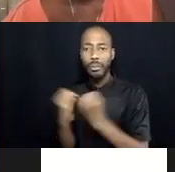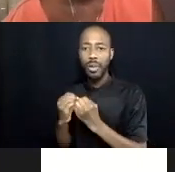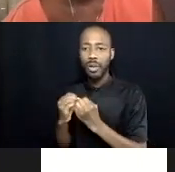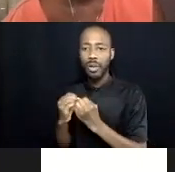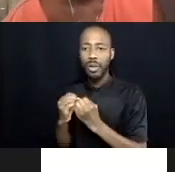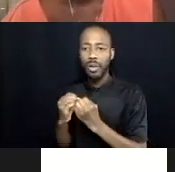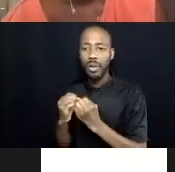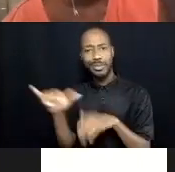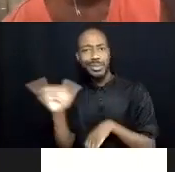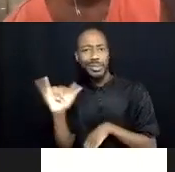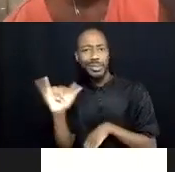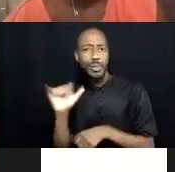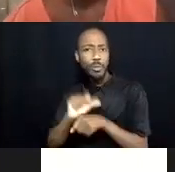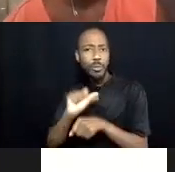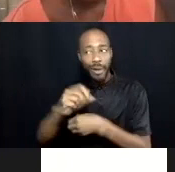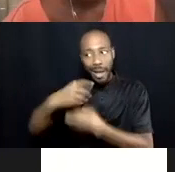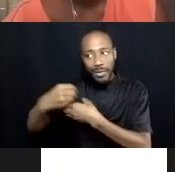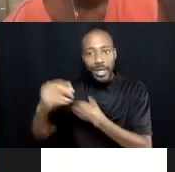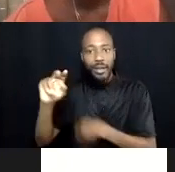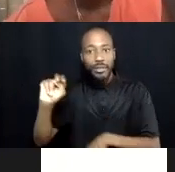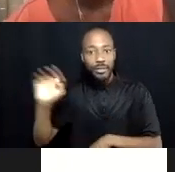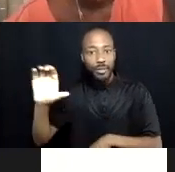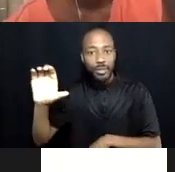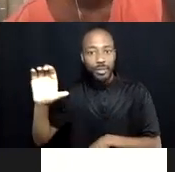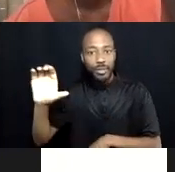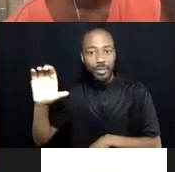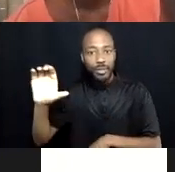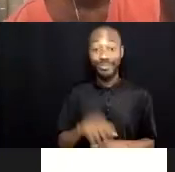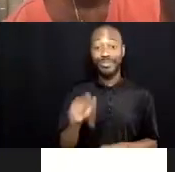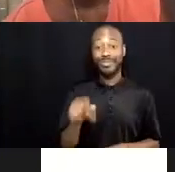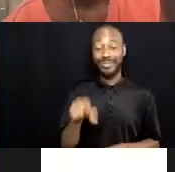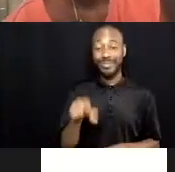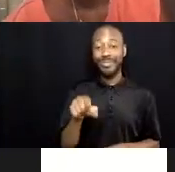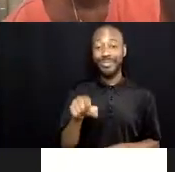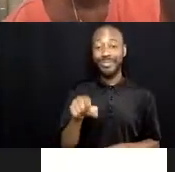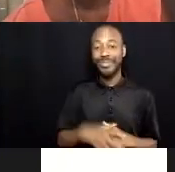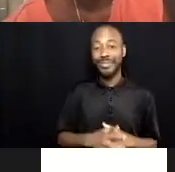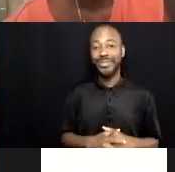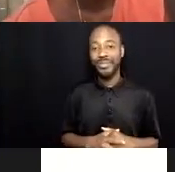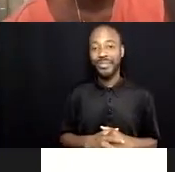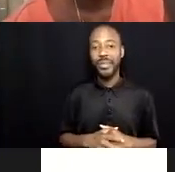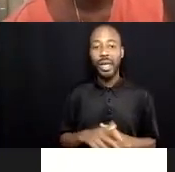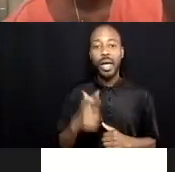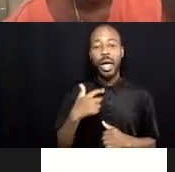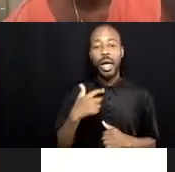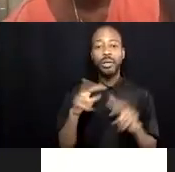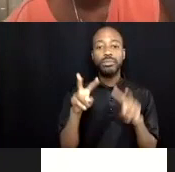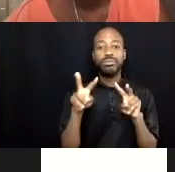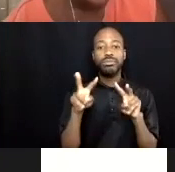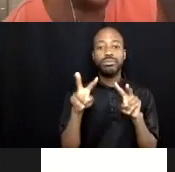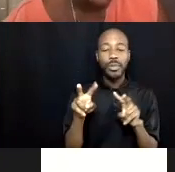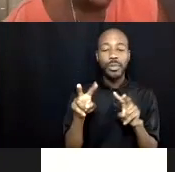Carolina in any ways? Yeah, we are actually, I was really looking forward to hearing Kayla